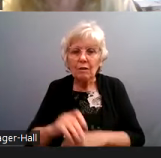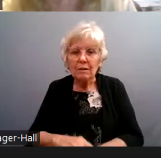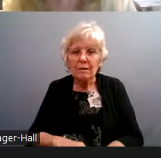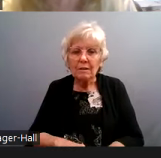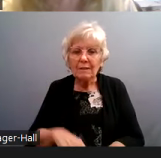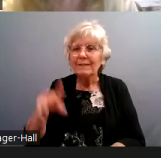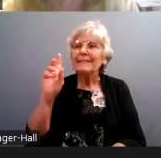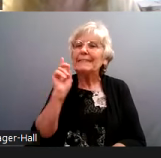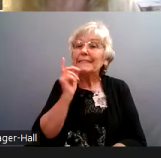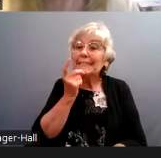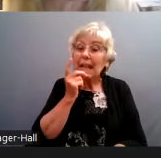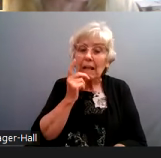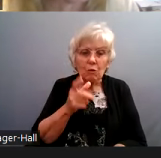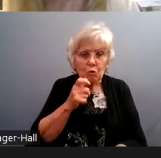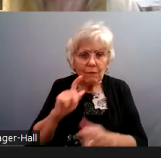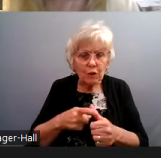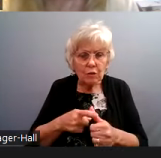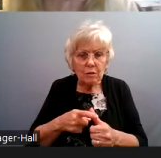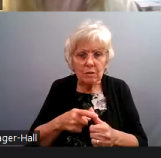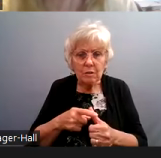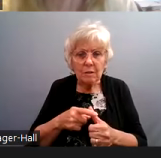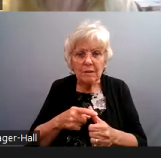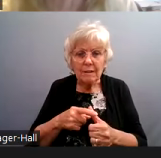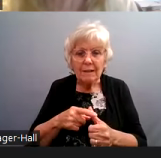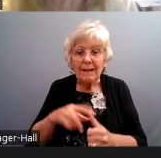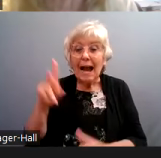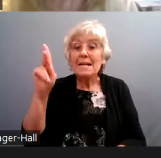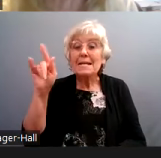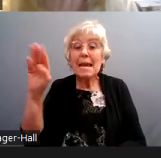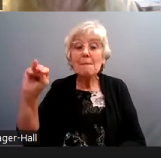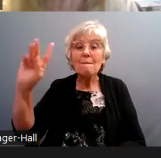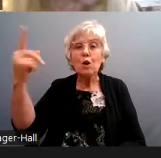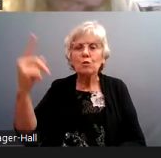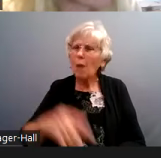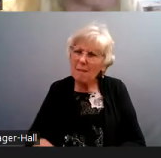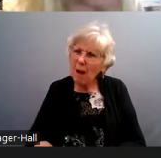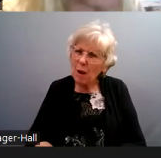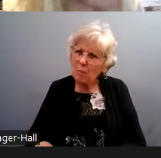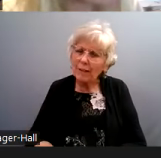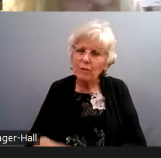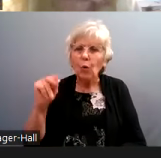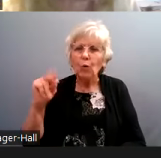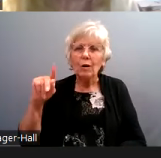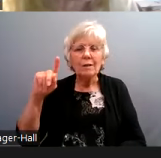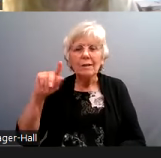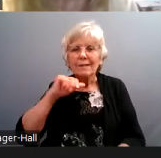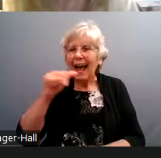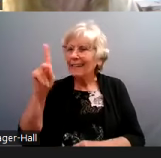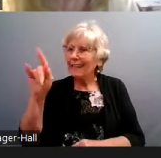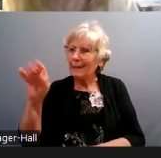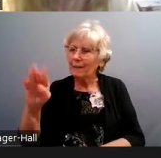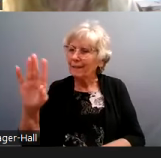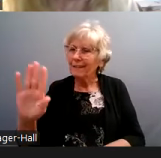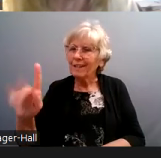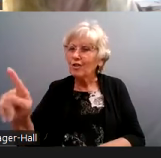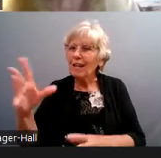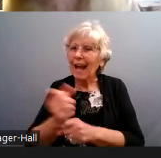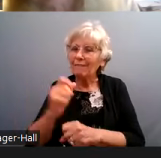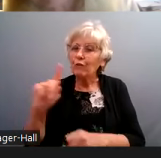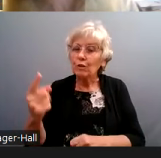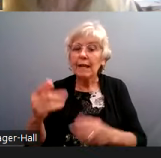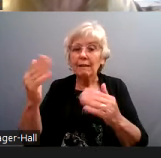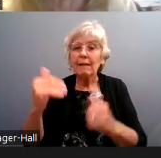Corey. I know this. No, wait, who got it first? Oh, Kim got it first. Wait a minute. Wait, we're going to have to go down here because Kim got it first.